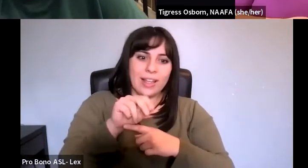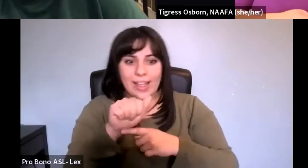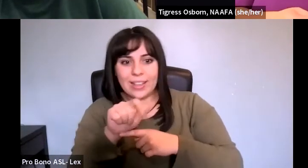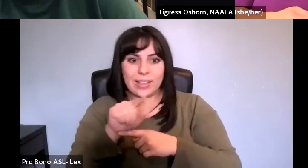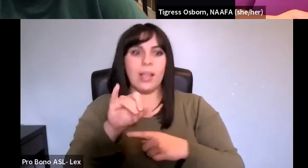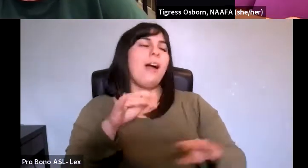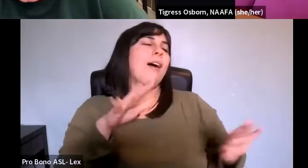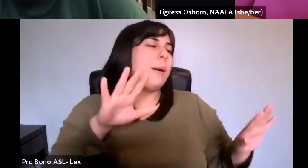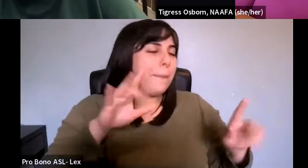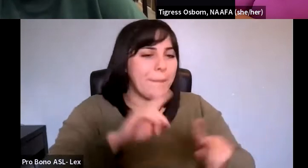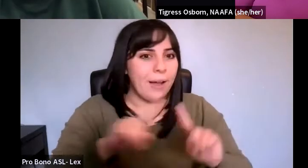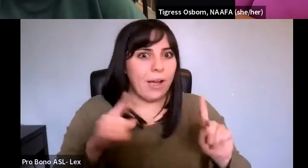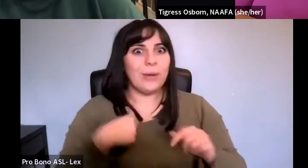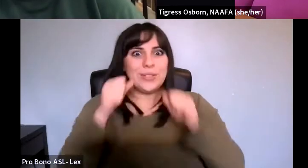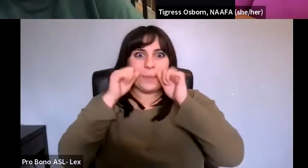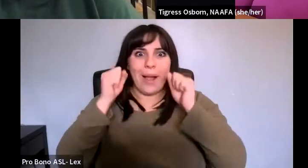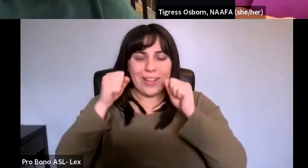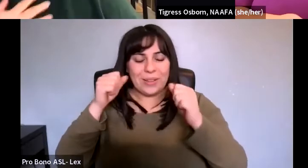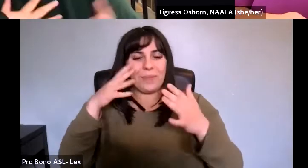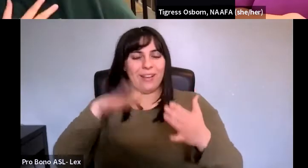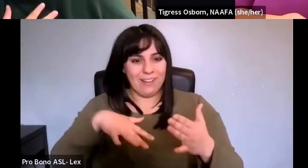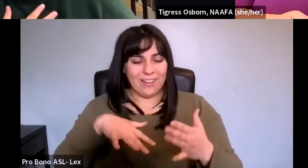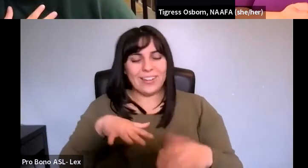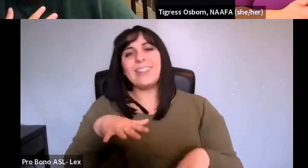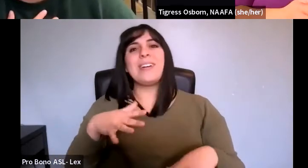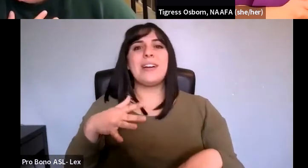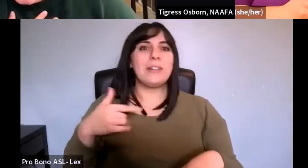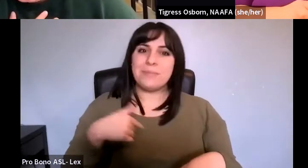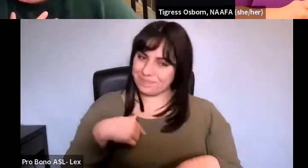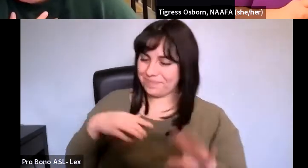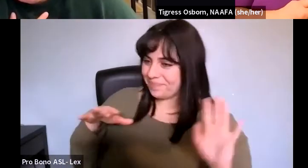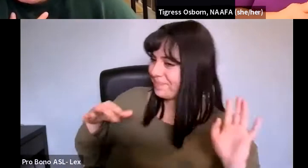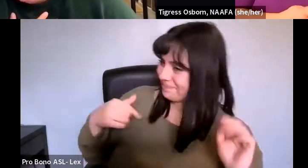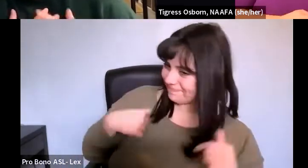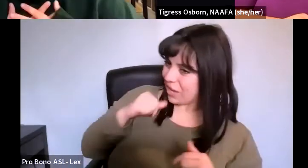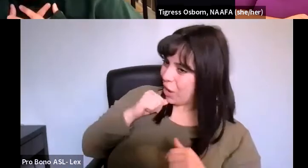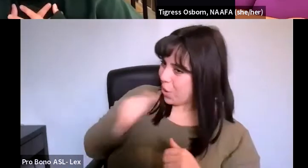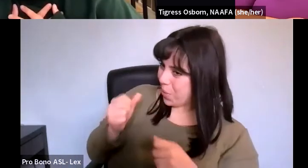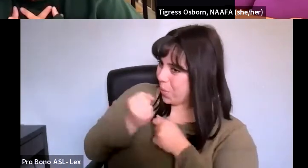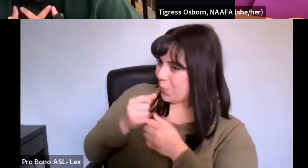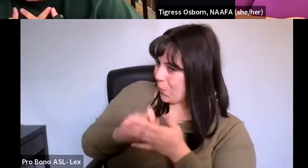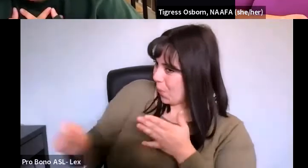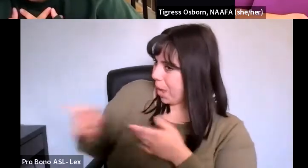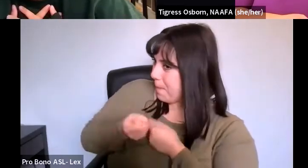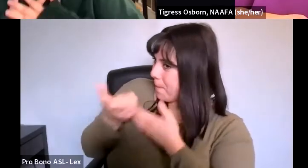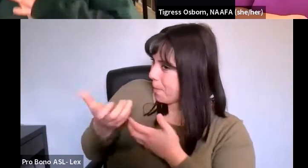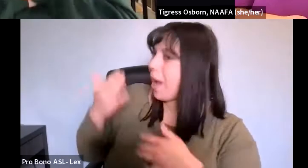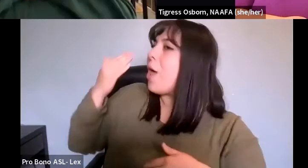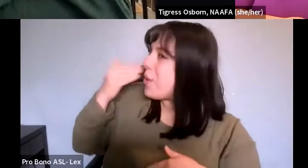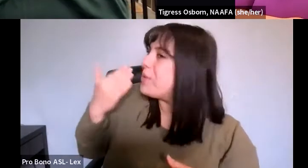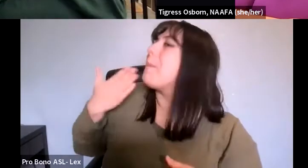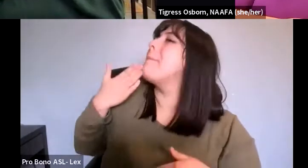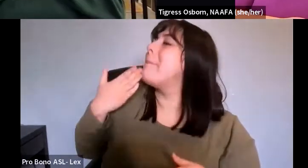themselves, but I was so surprised. Like, I don't write poems. That's a bad poem. Like, I know that's a bad poem.